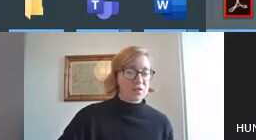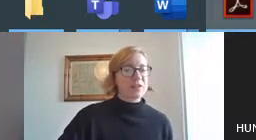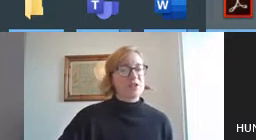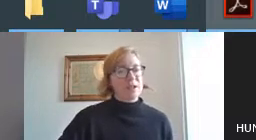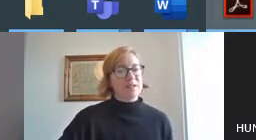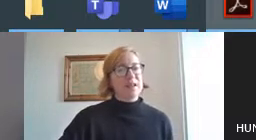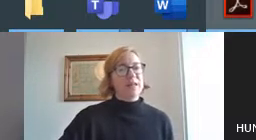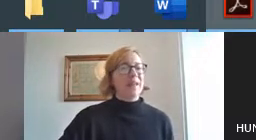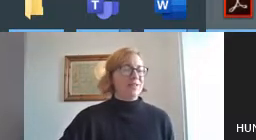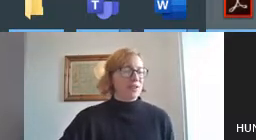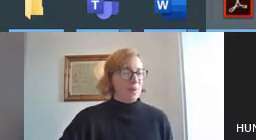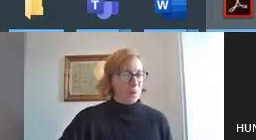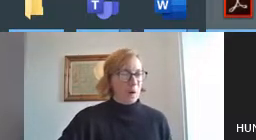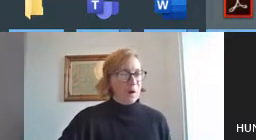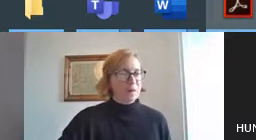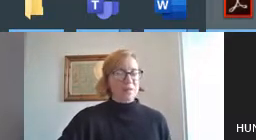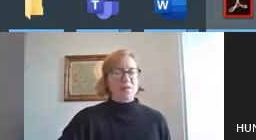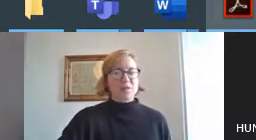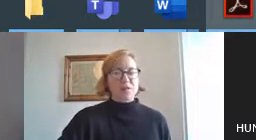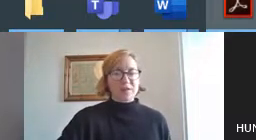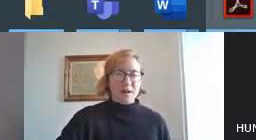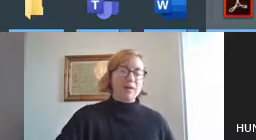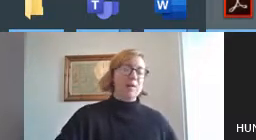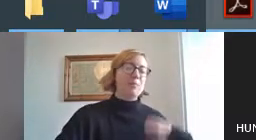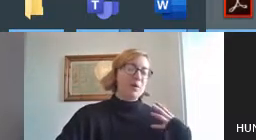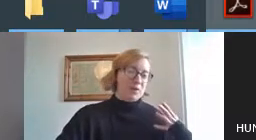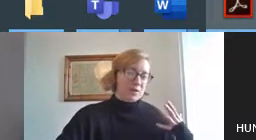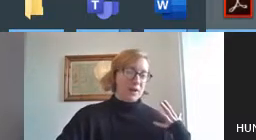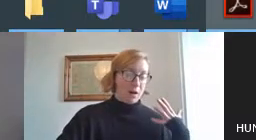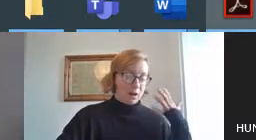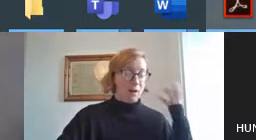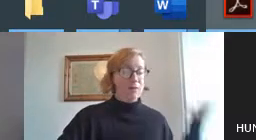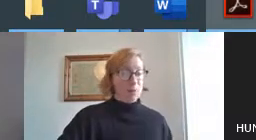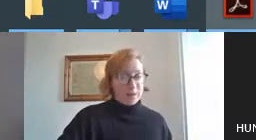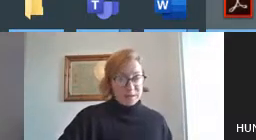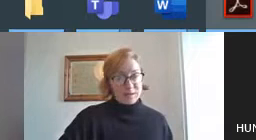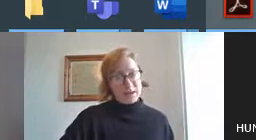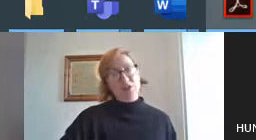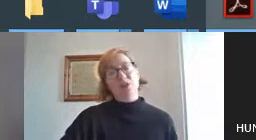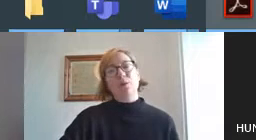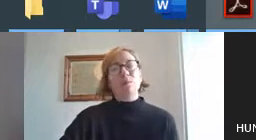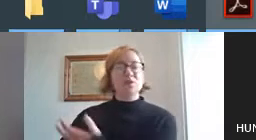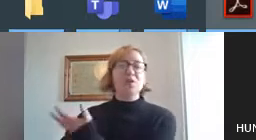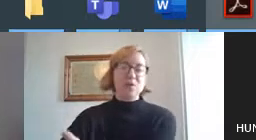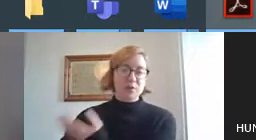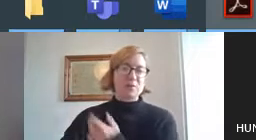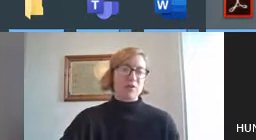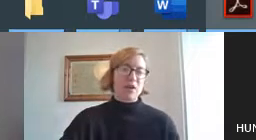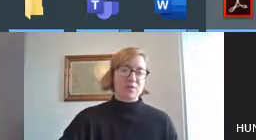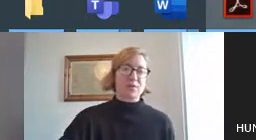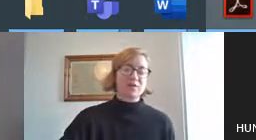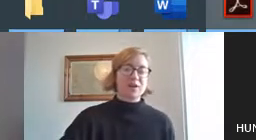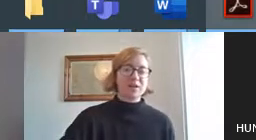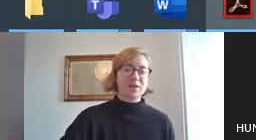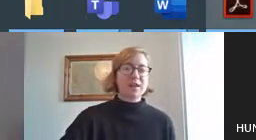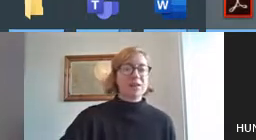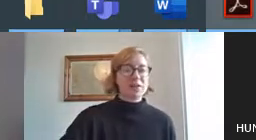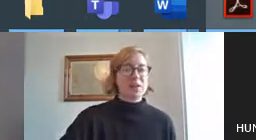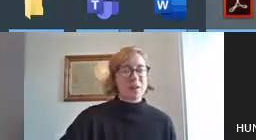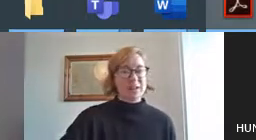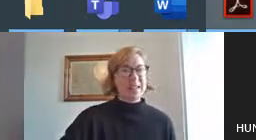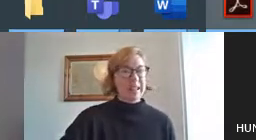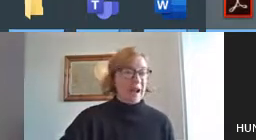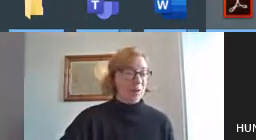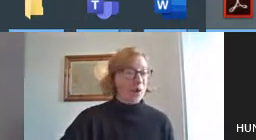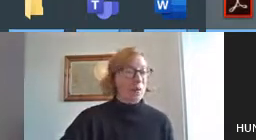of strategies that don't work. So strategies that either avoid the issue or put too much pressure on the child.